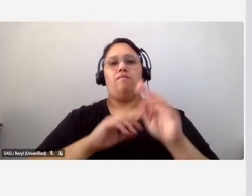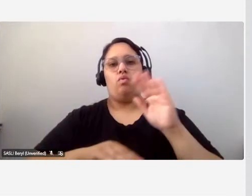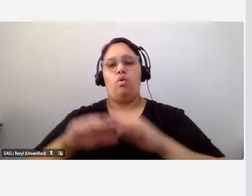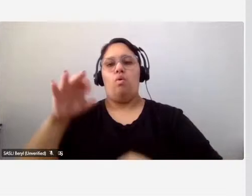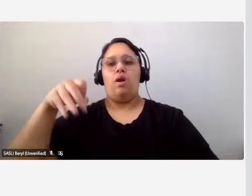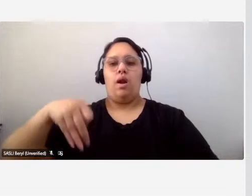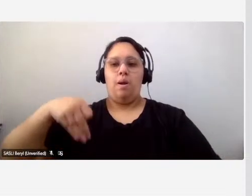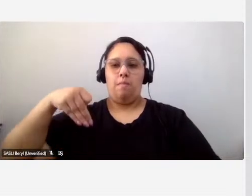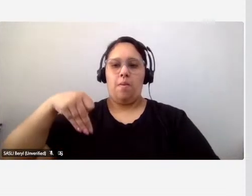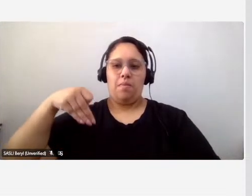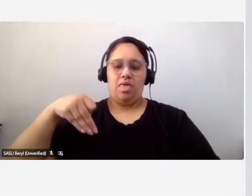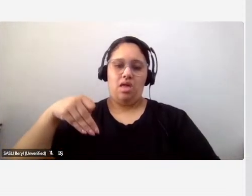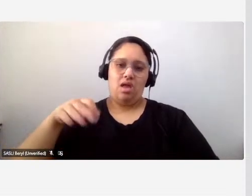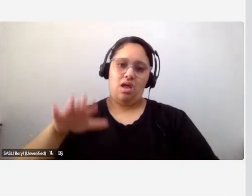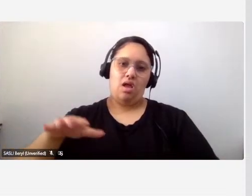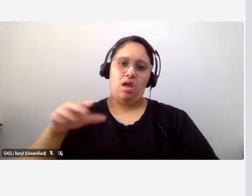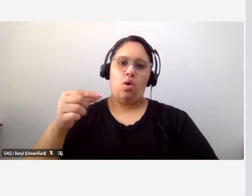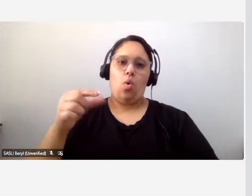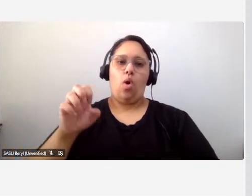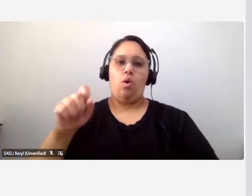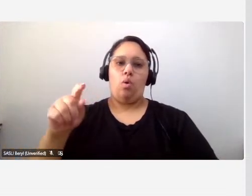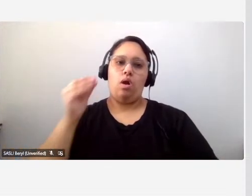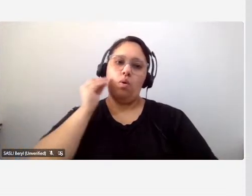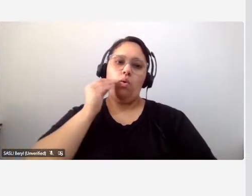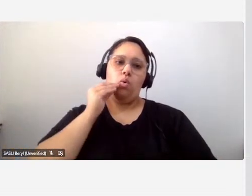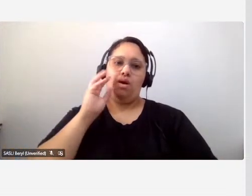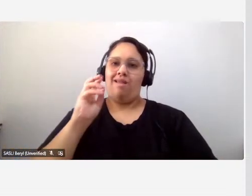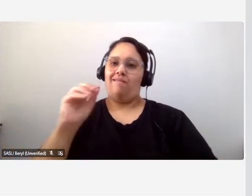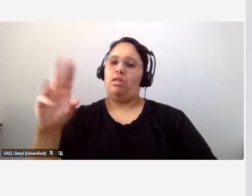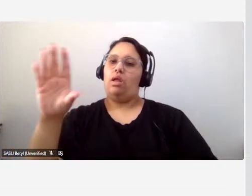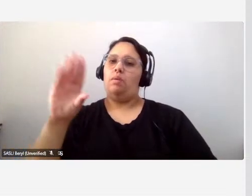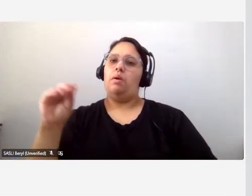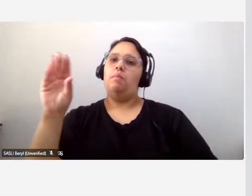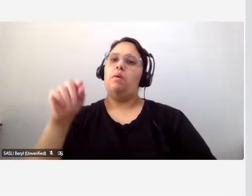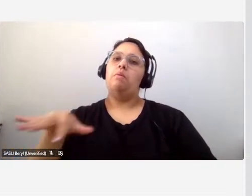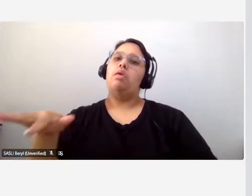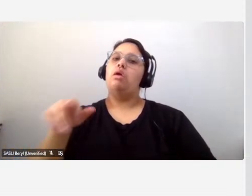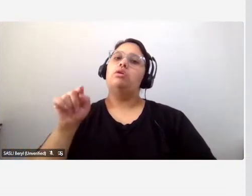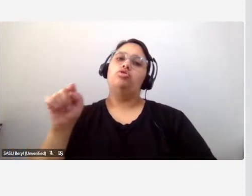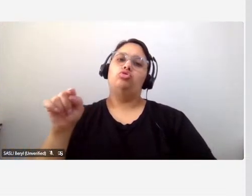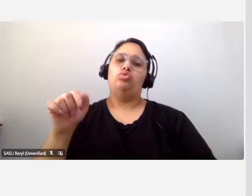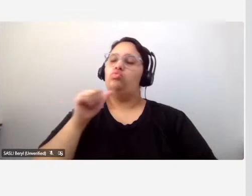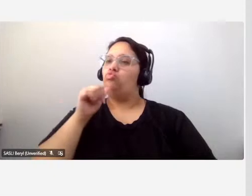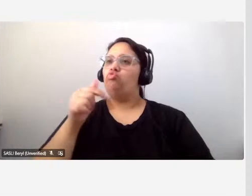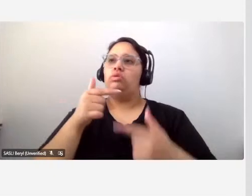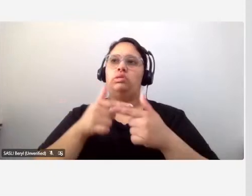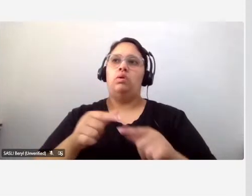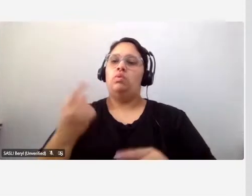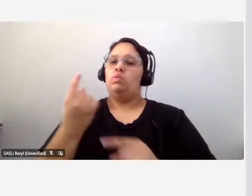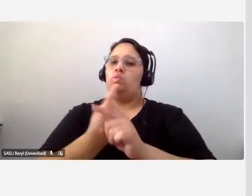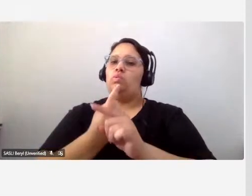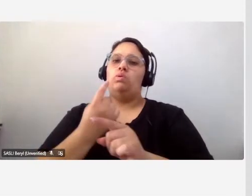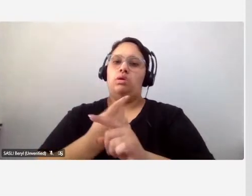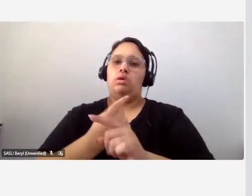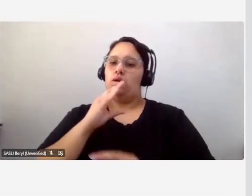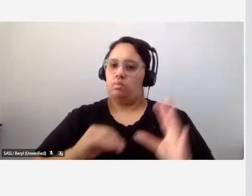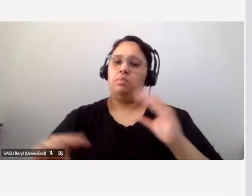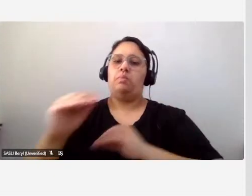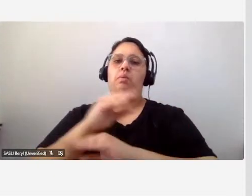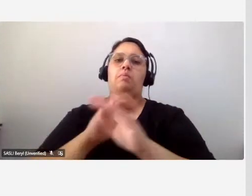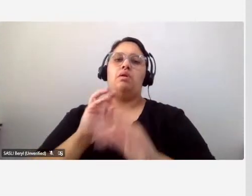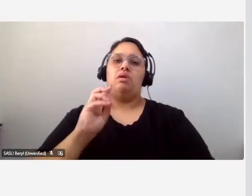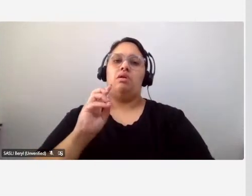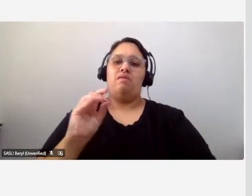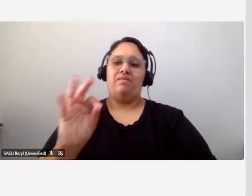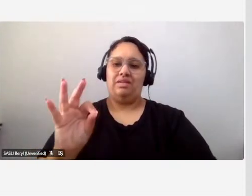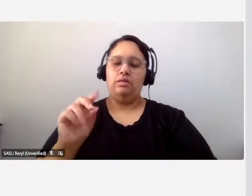Namibia, Khoikhoi is spoken every day. It's not a language people only speak, it's spoken every day.